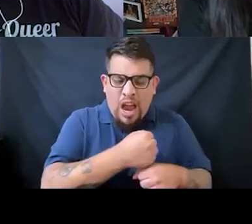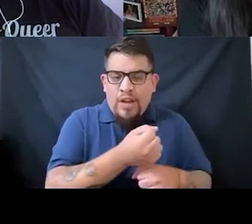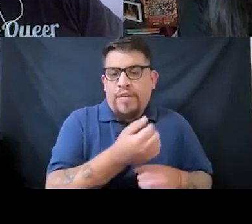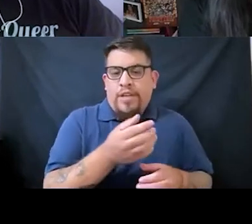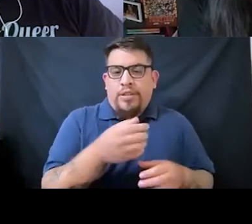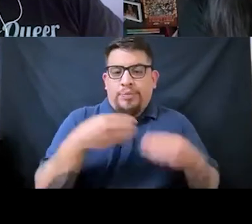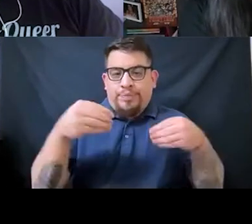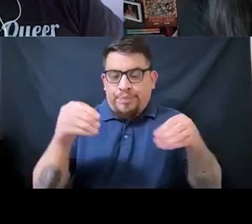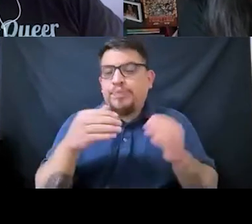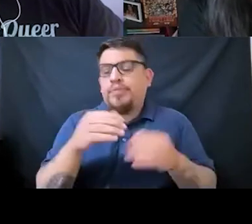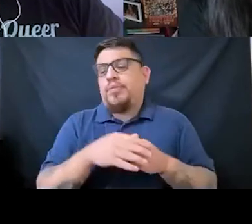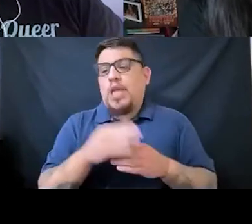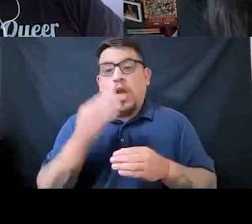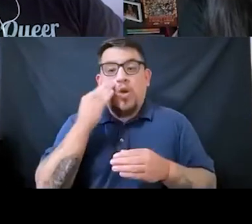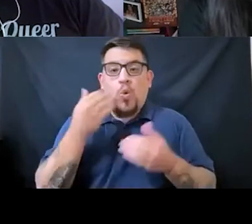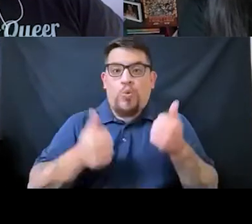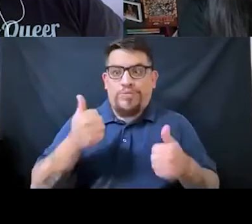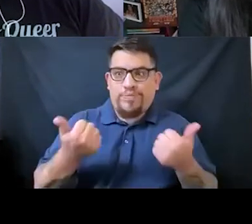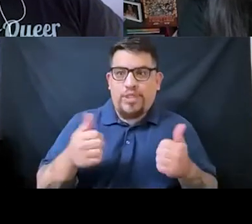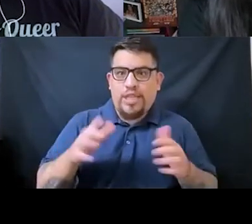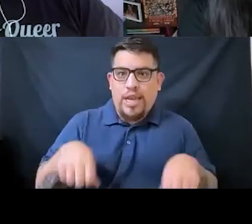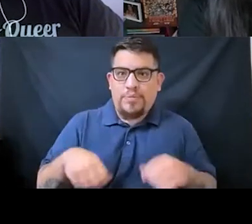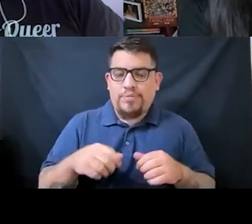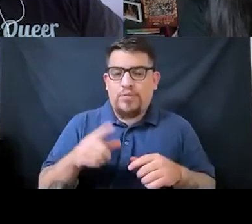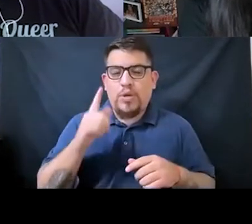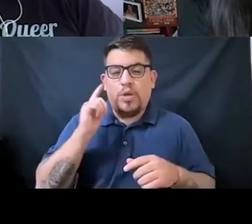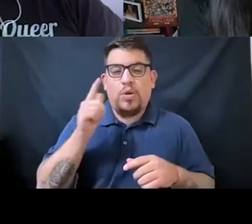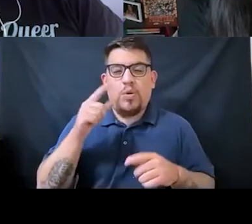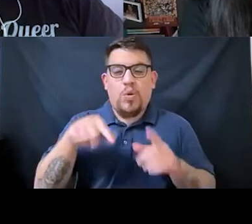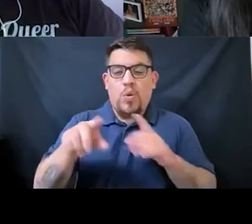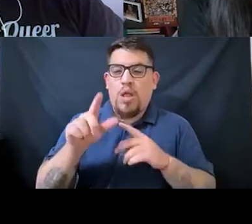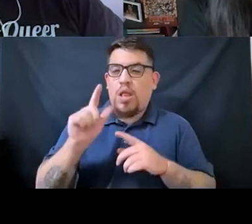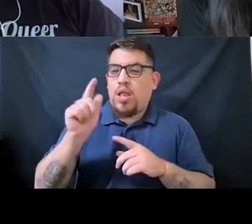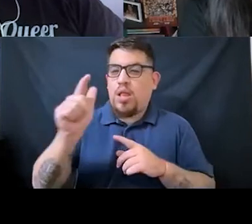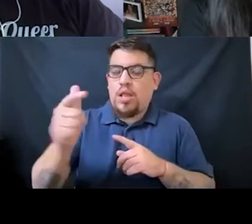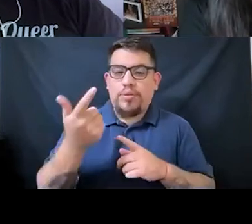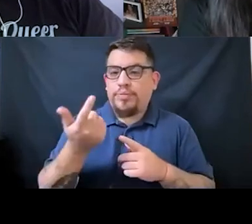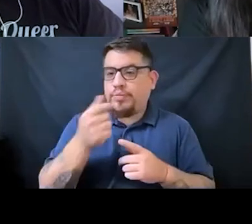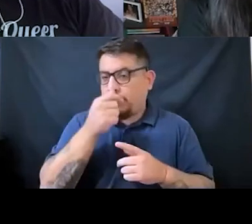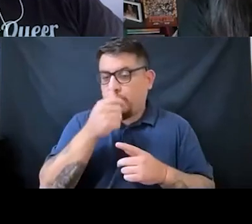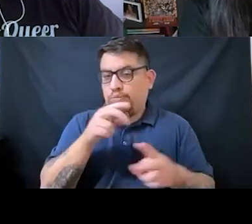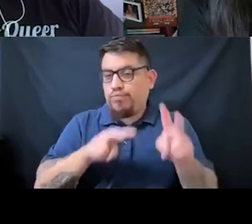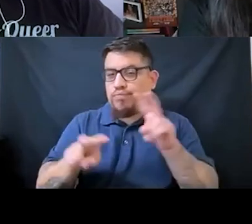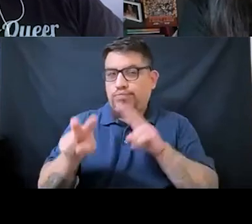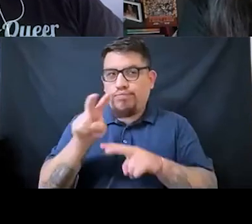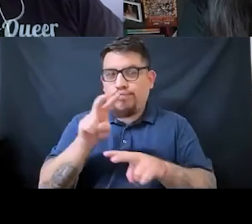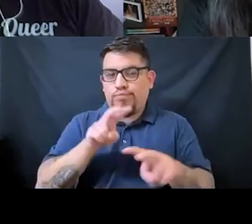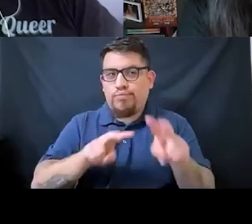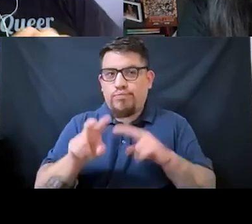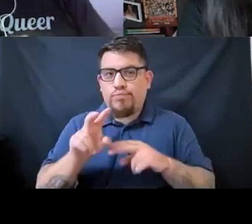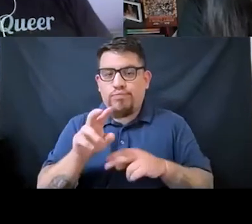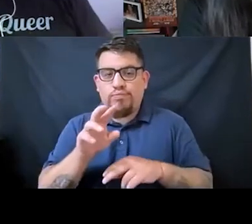be. When I went to the coffee shop later that day, I watched, eavesdropped on the conversations the baristas had with each